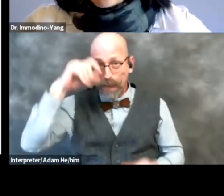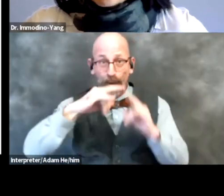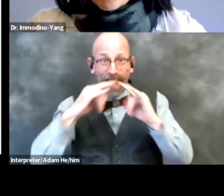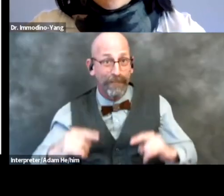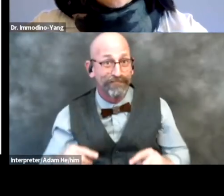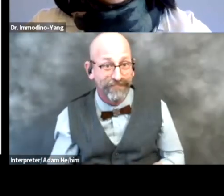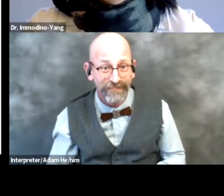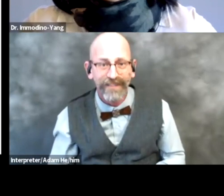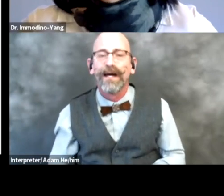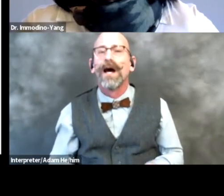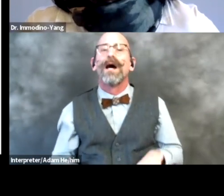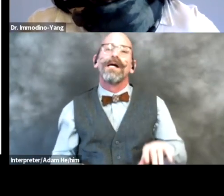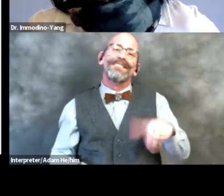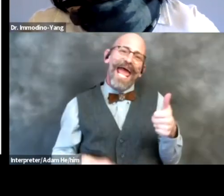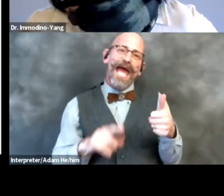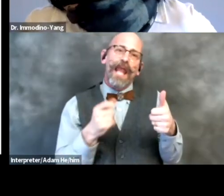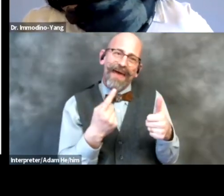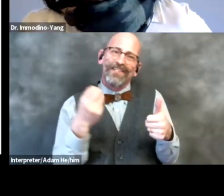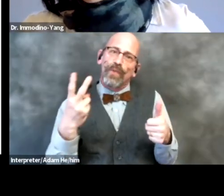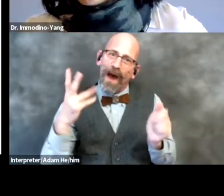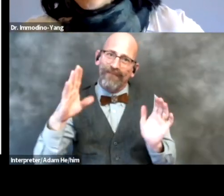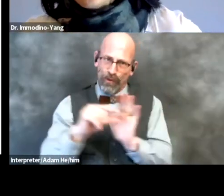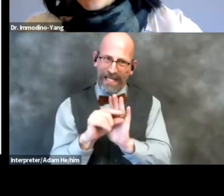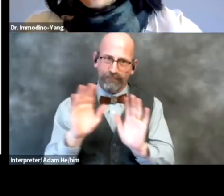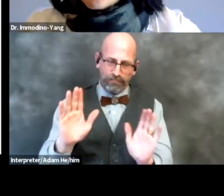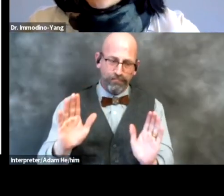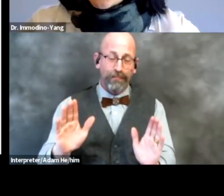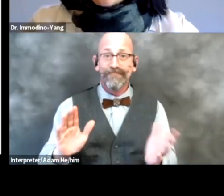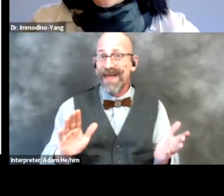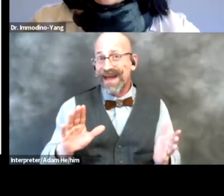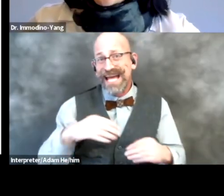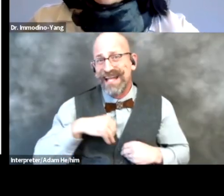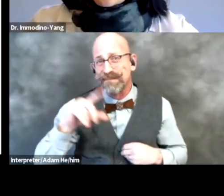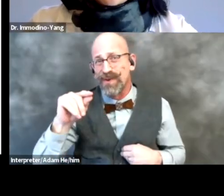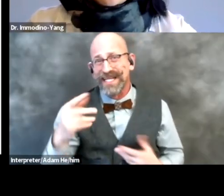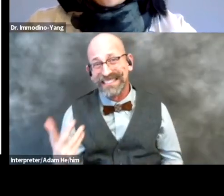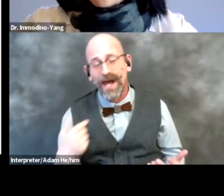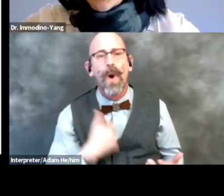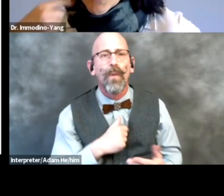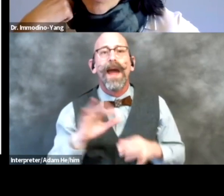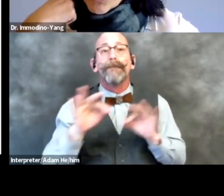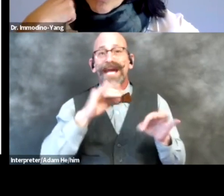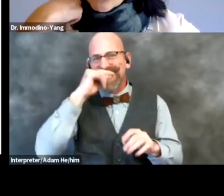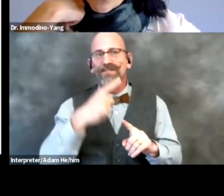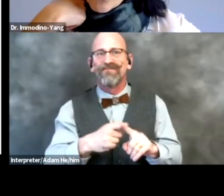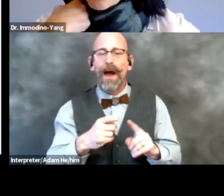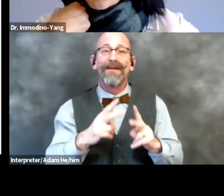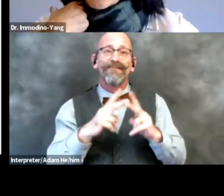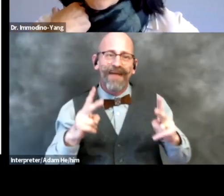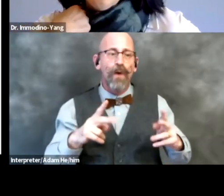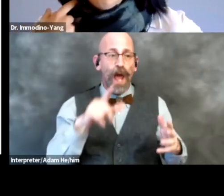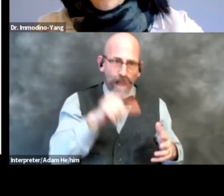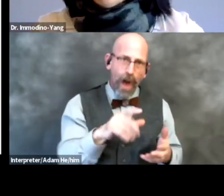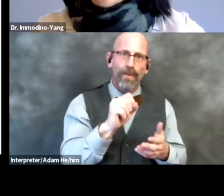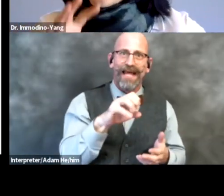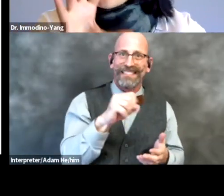incoming 10th to 12th graders. We could only take 20, so we picked kids from the very lowest circumstances, so kids who are living in homeless shelters or things like